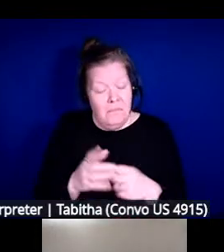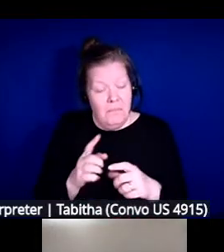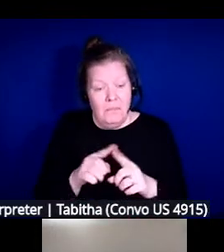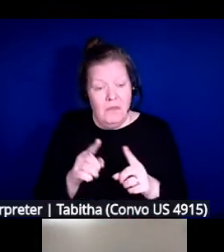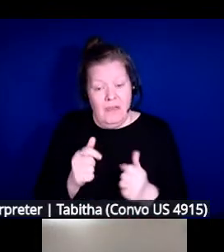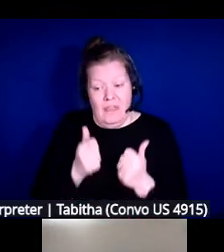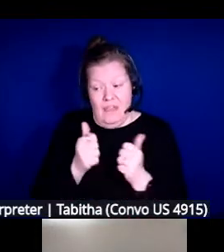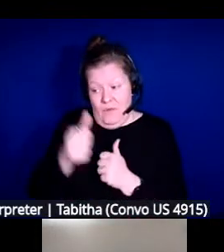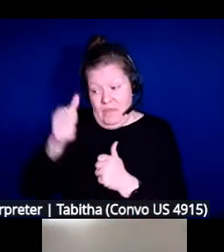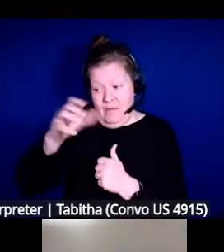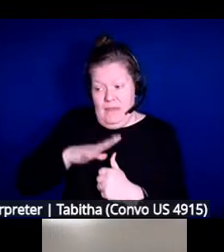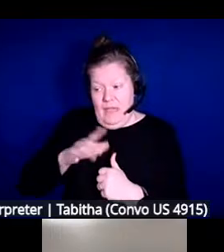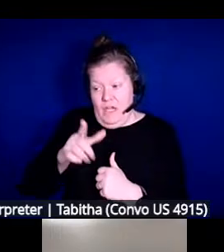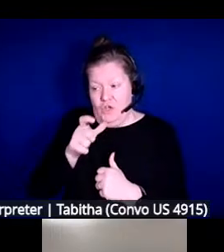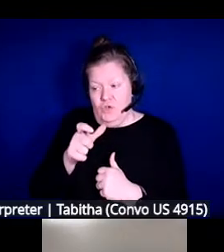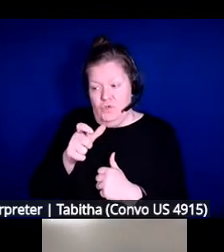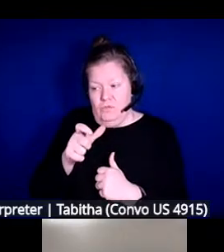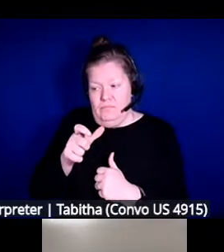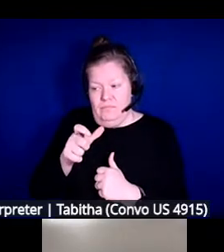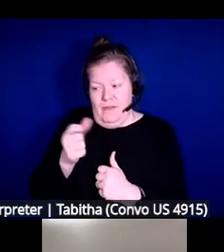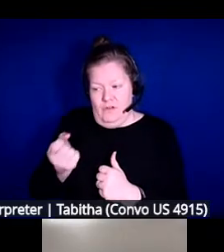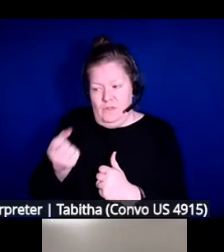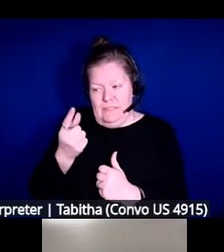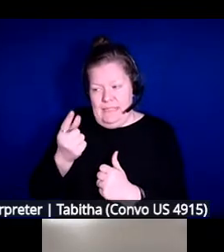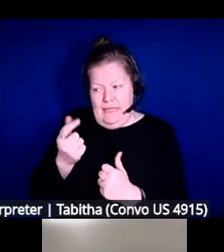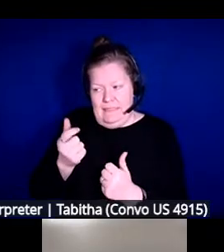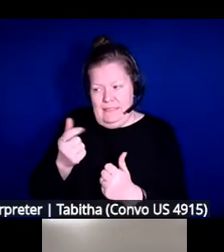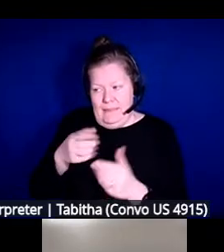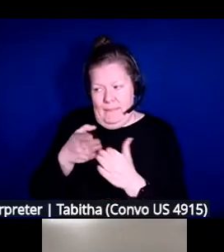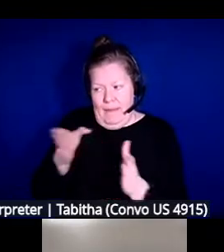with a man that understands public transportation. So